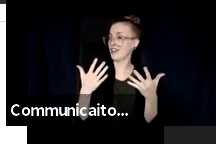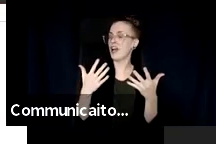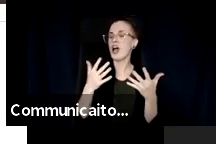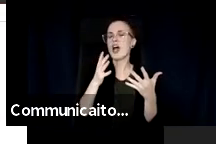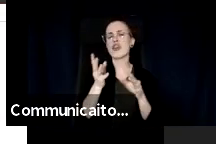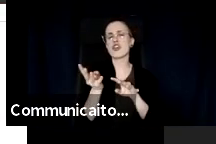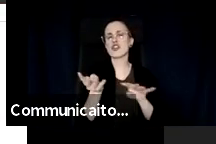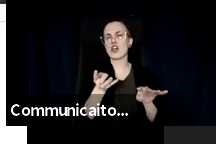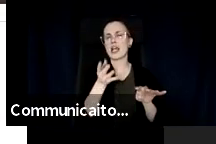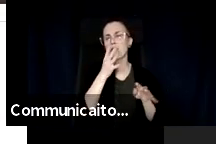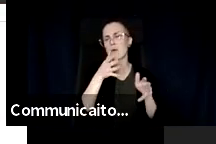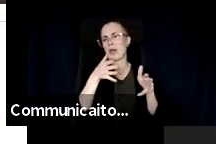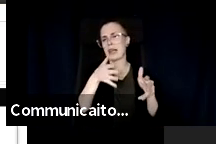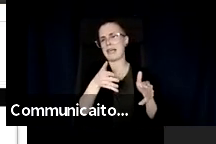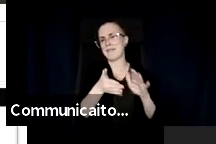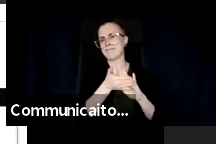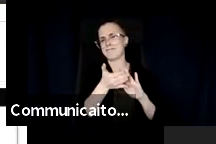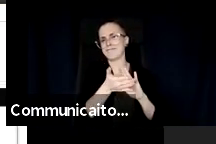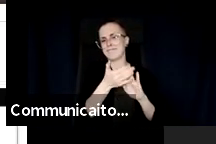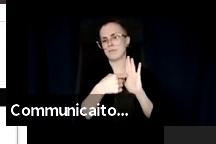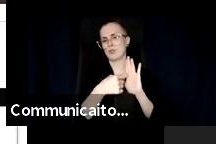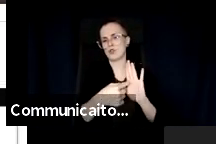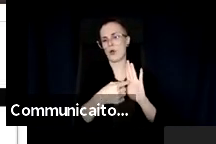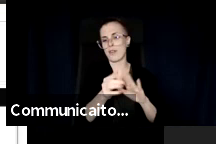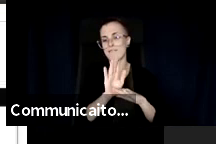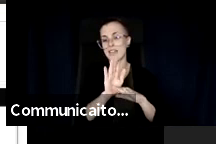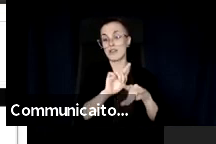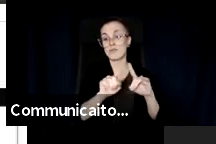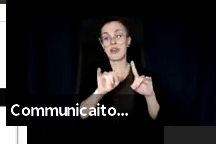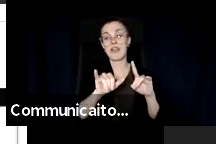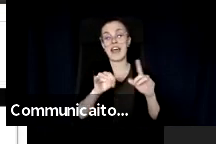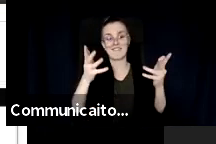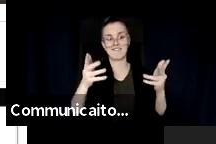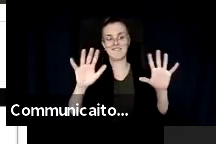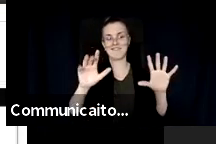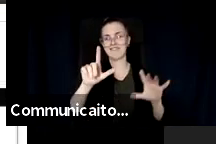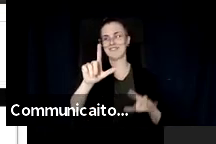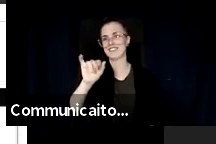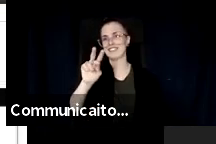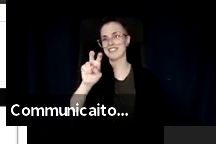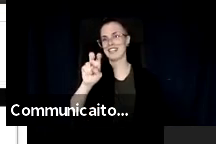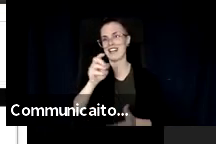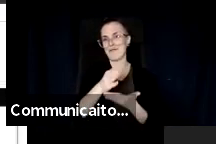open to show those videos, but that concludes the live part of our presentation.